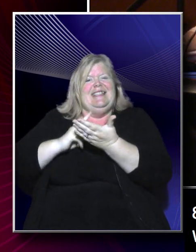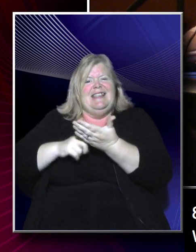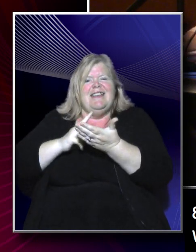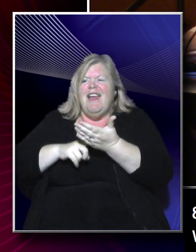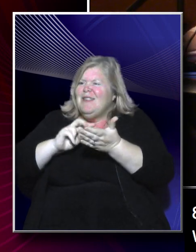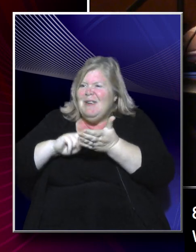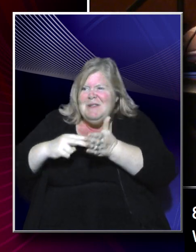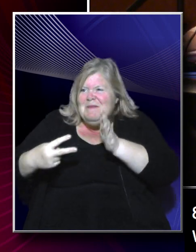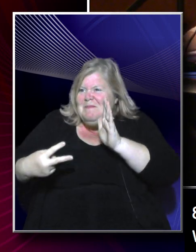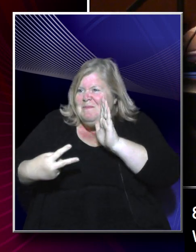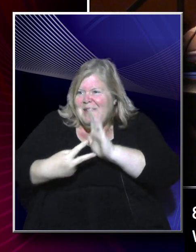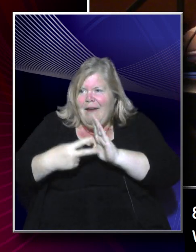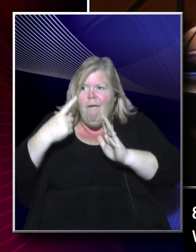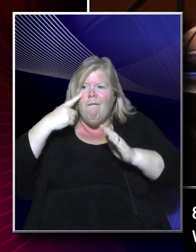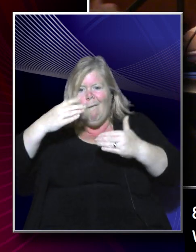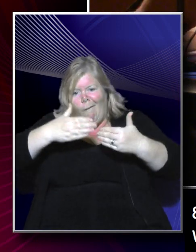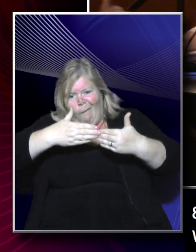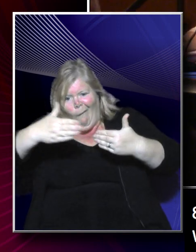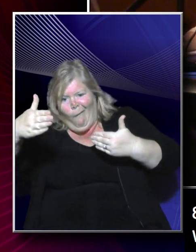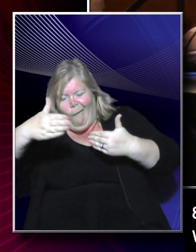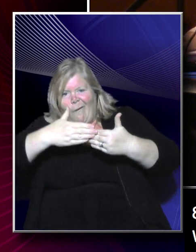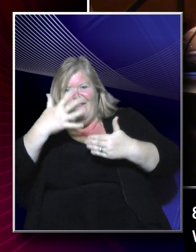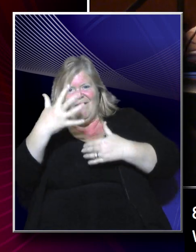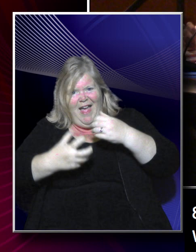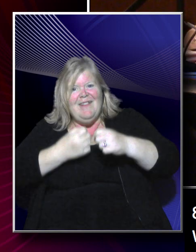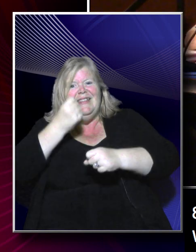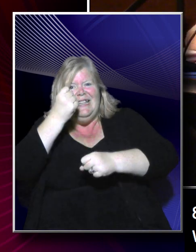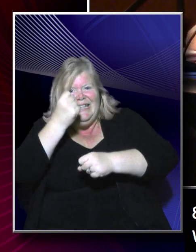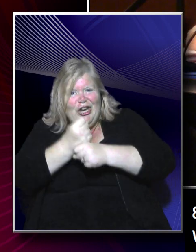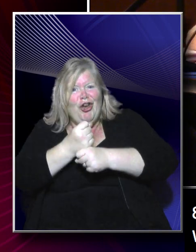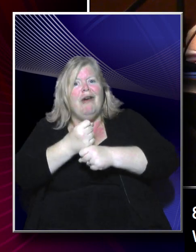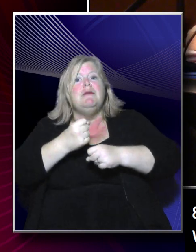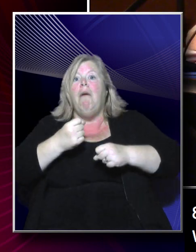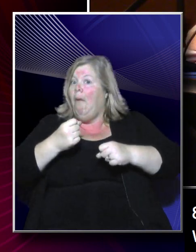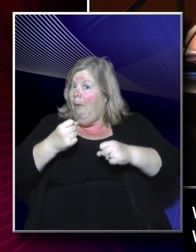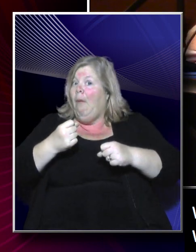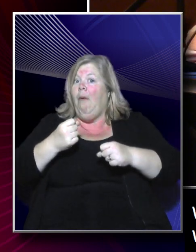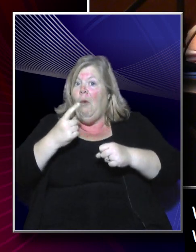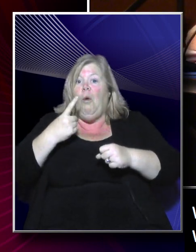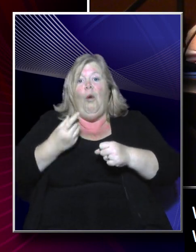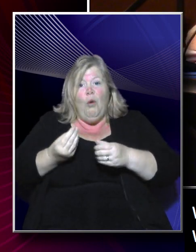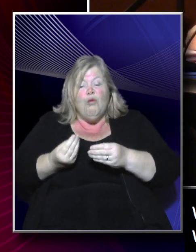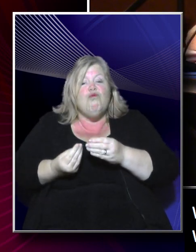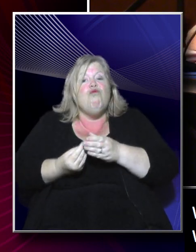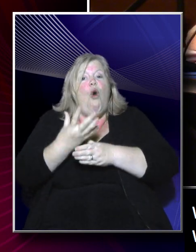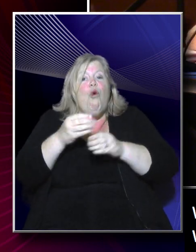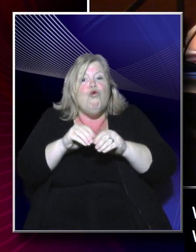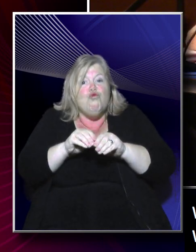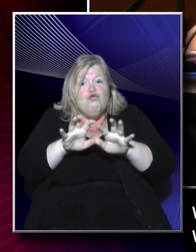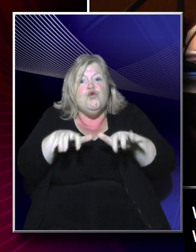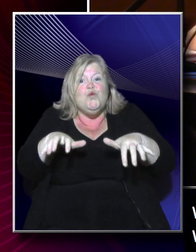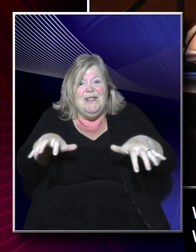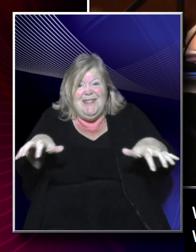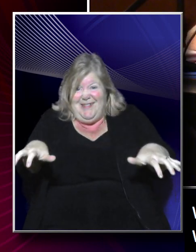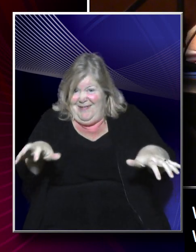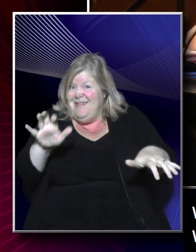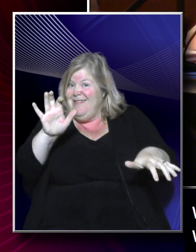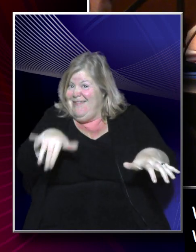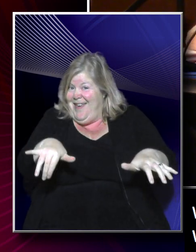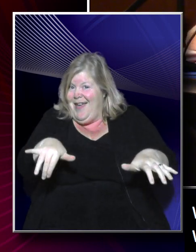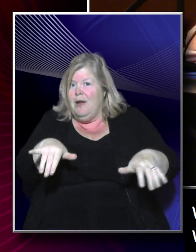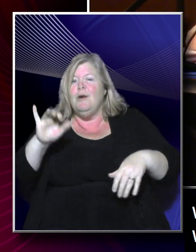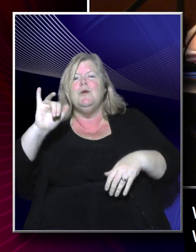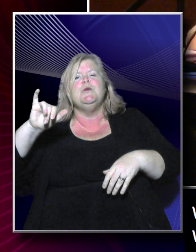5 years that we were growing roots. And then I expanded that metaphor with